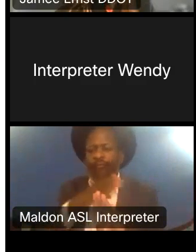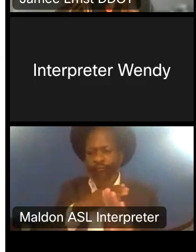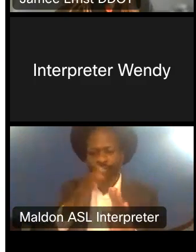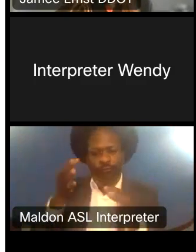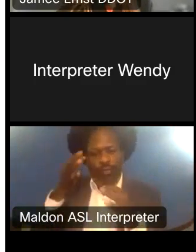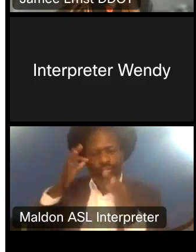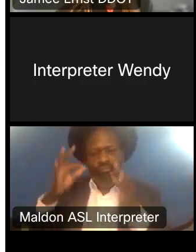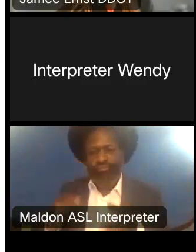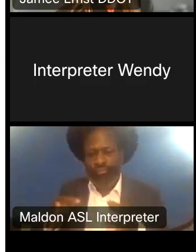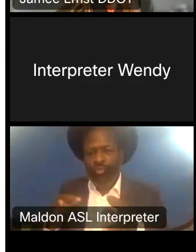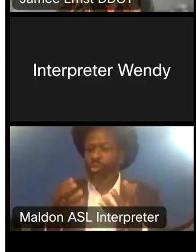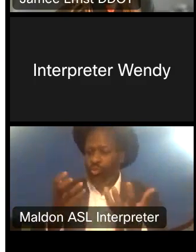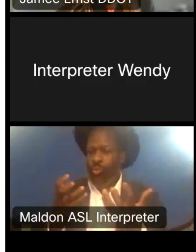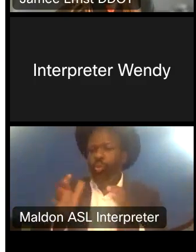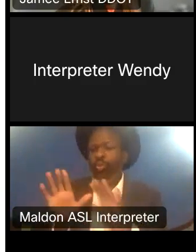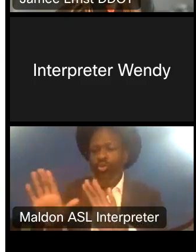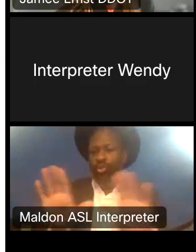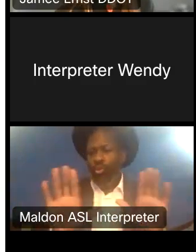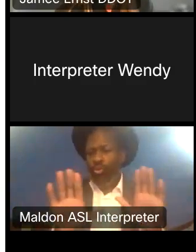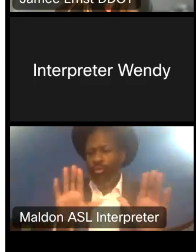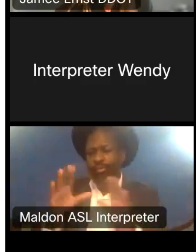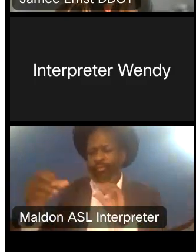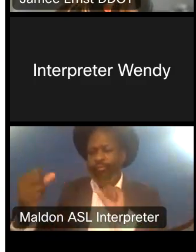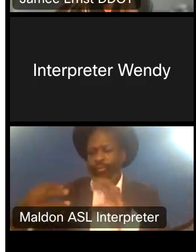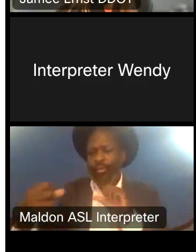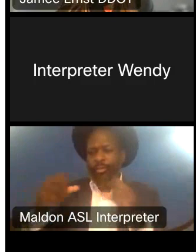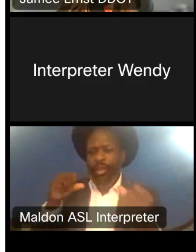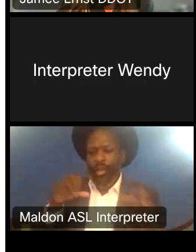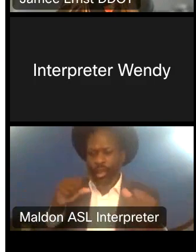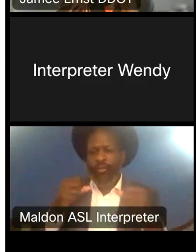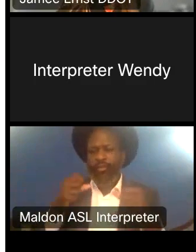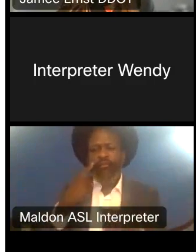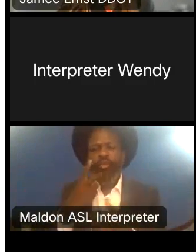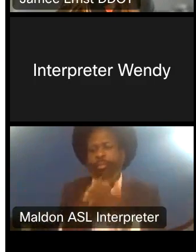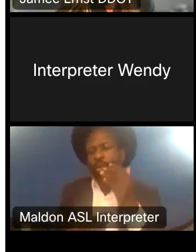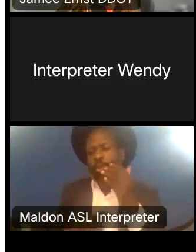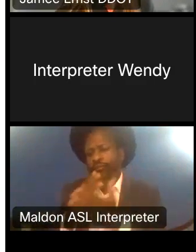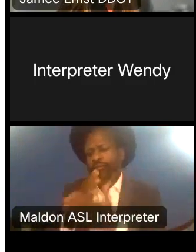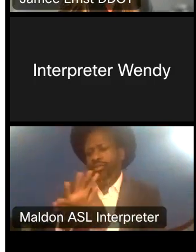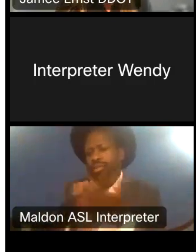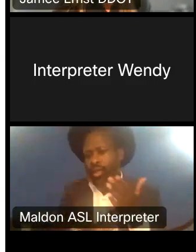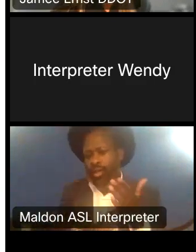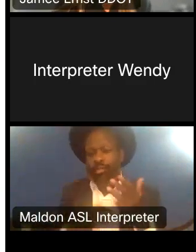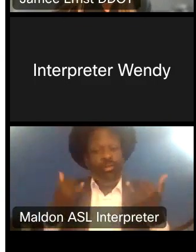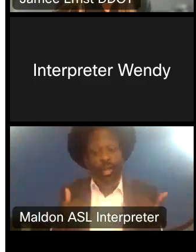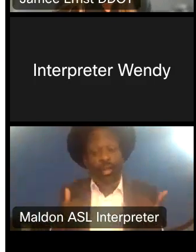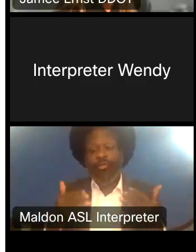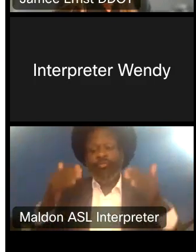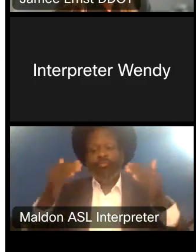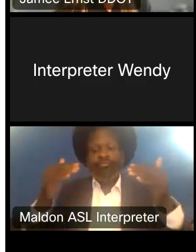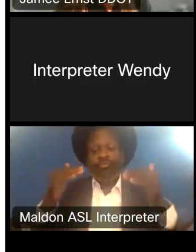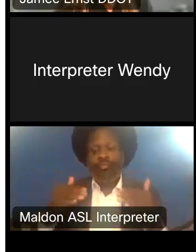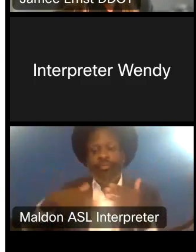comments on both designs. I'll now go through the next steps. So we talked to ANCs